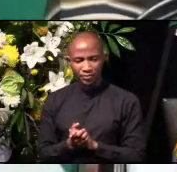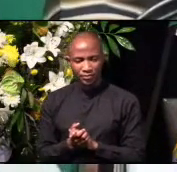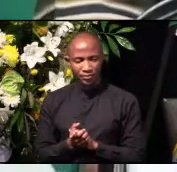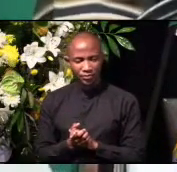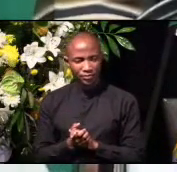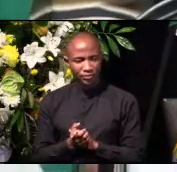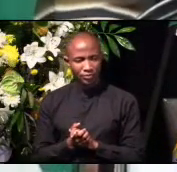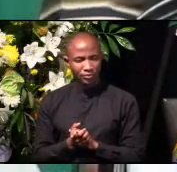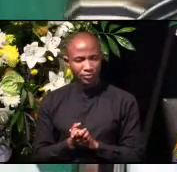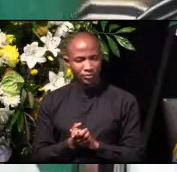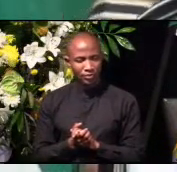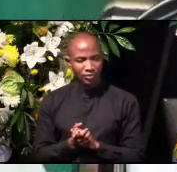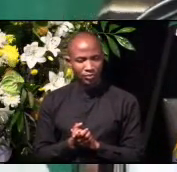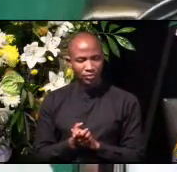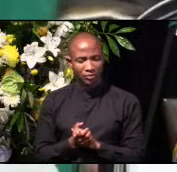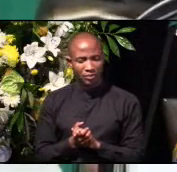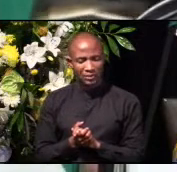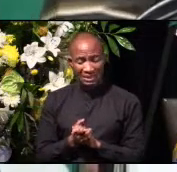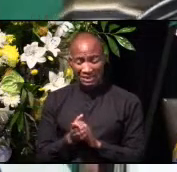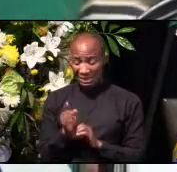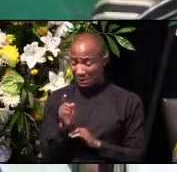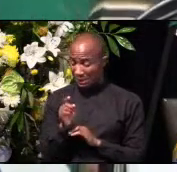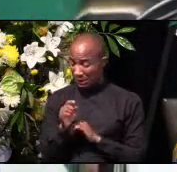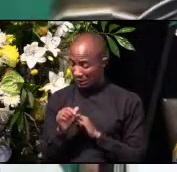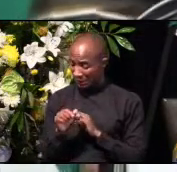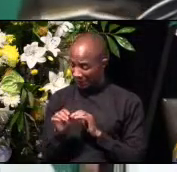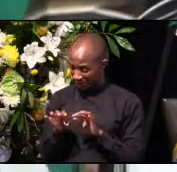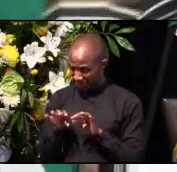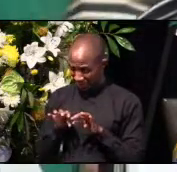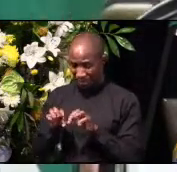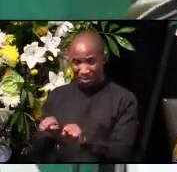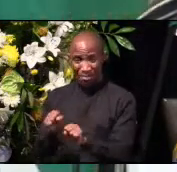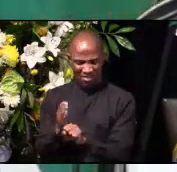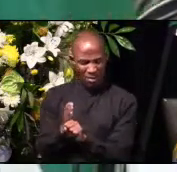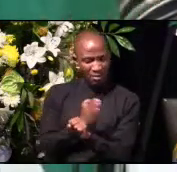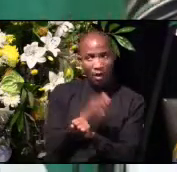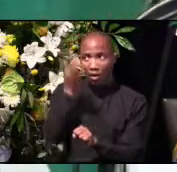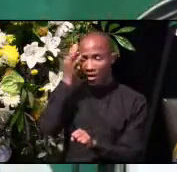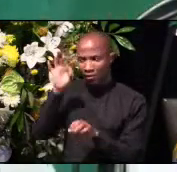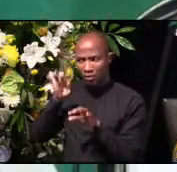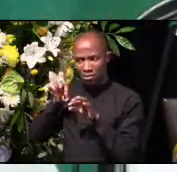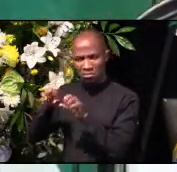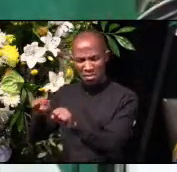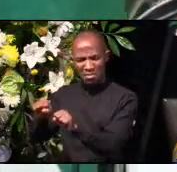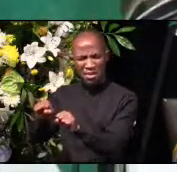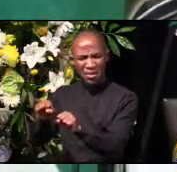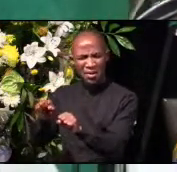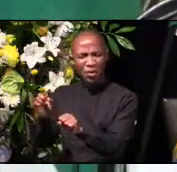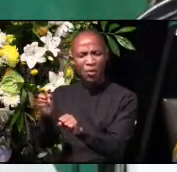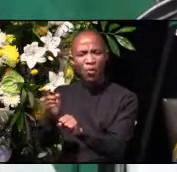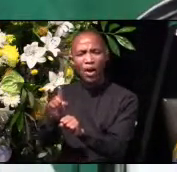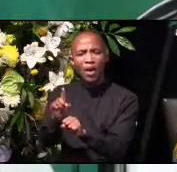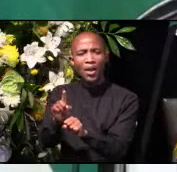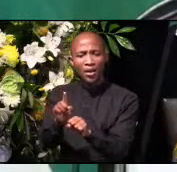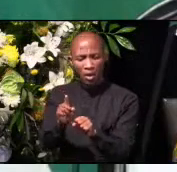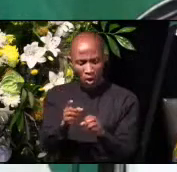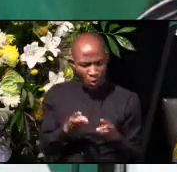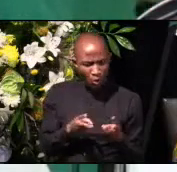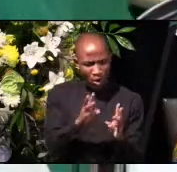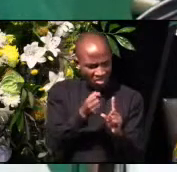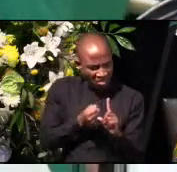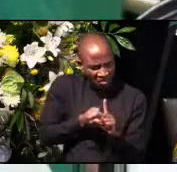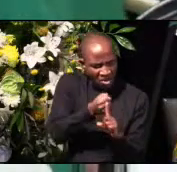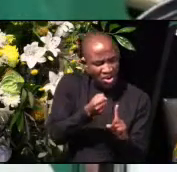so the greatest capture that happened before the state capture is the capturing of The Narrative of Liberation